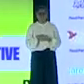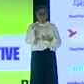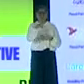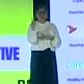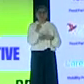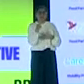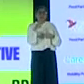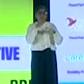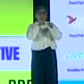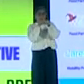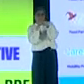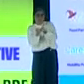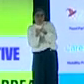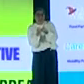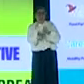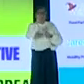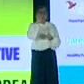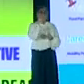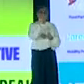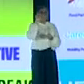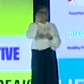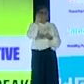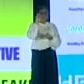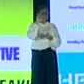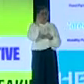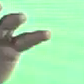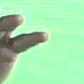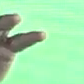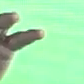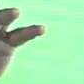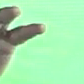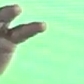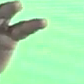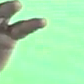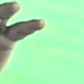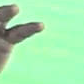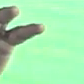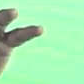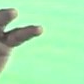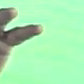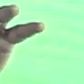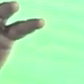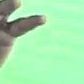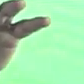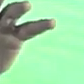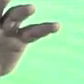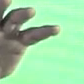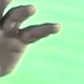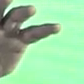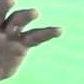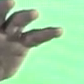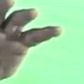another very difficult word. If you want to break, please break, but break with responsibility. Jab kuch tootta hai na, dard bada